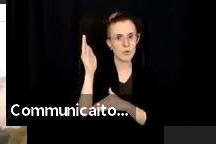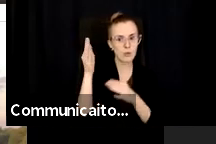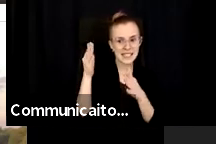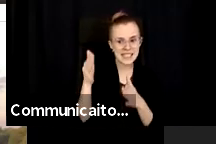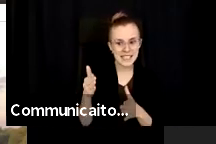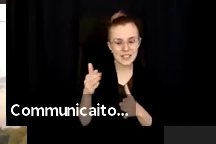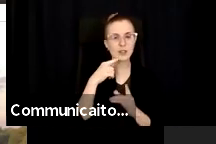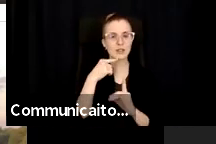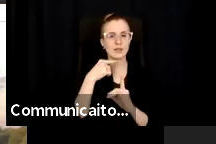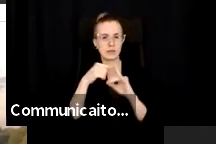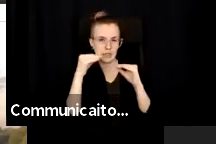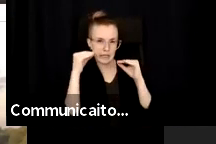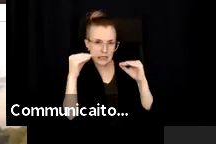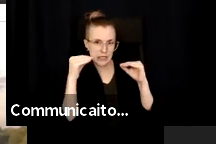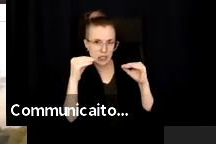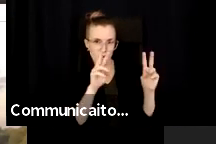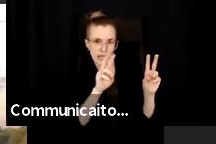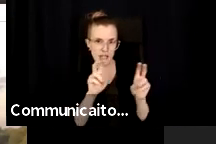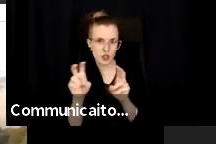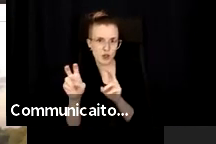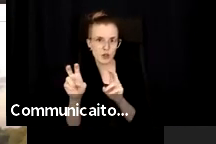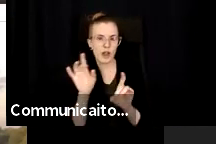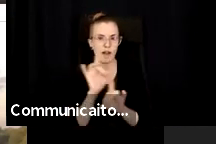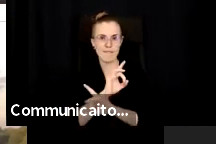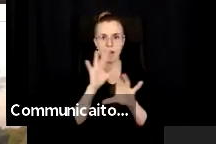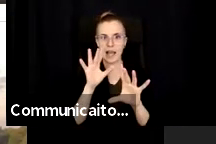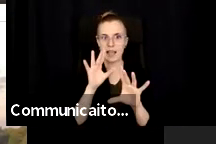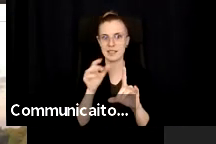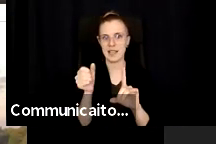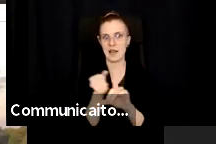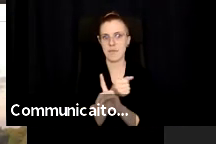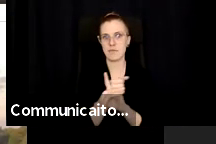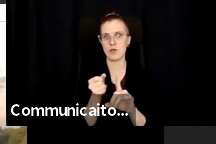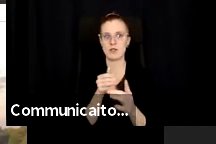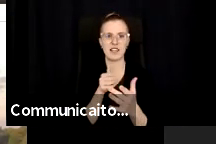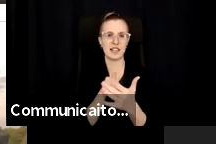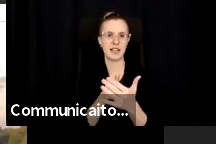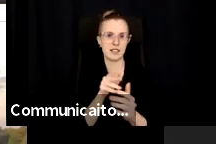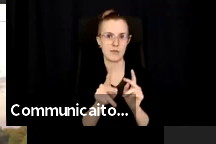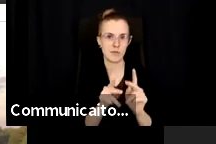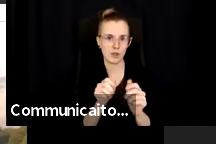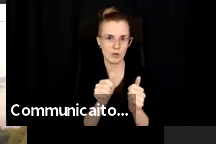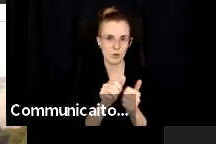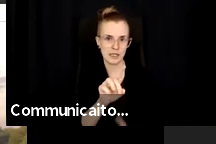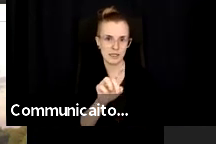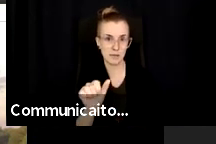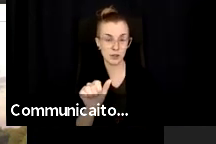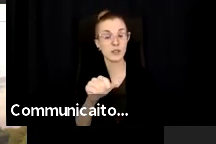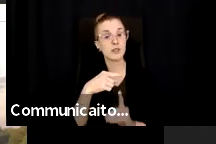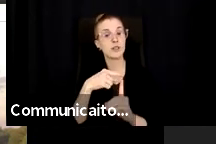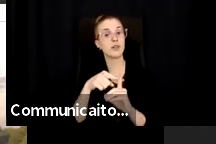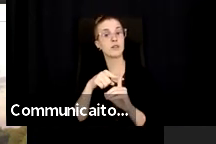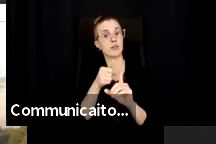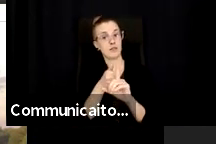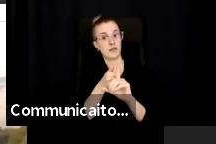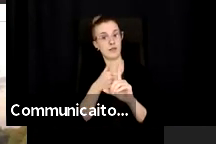of violence and abuse against persons with disabilities, and is also a member of